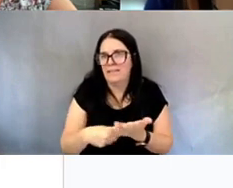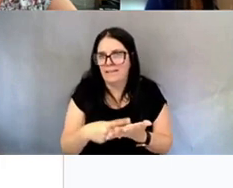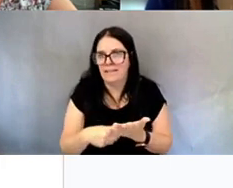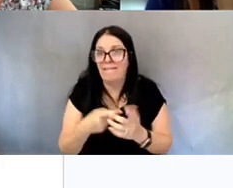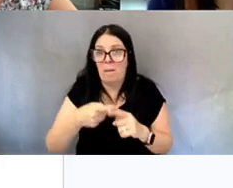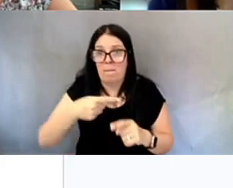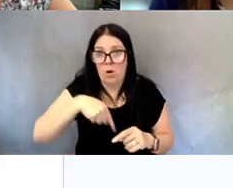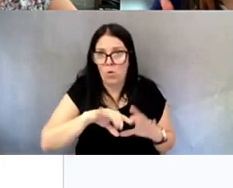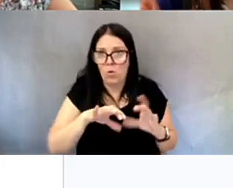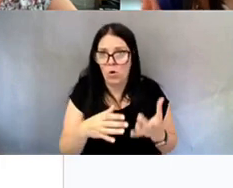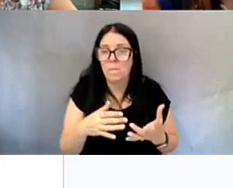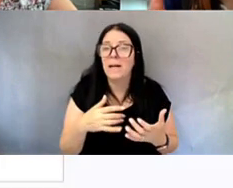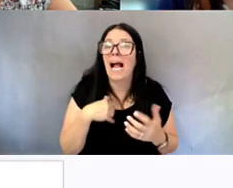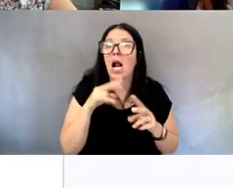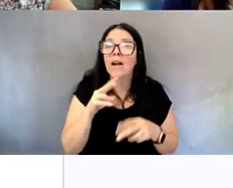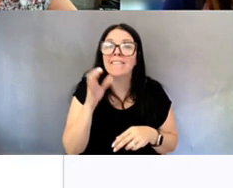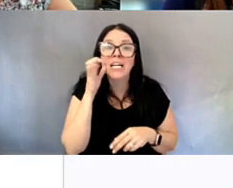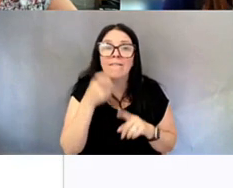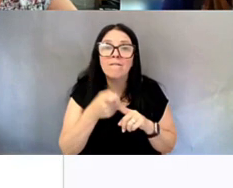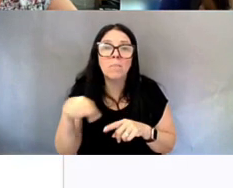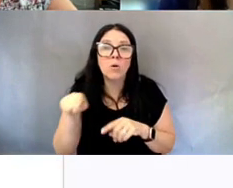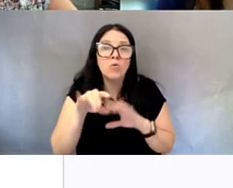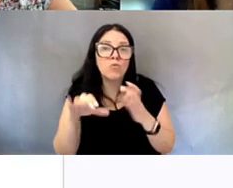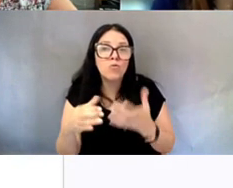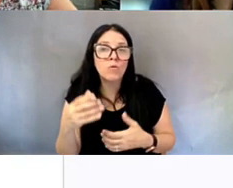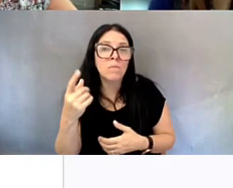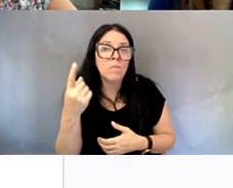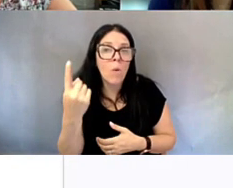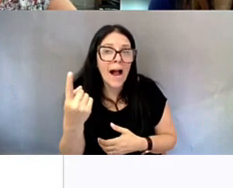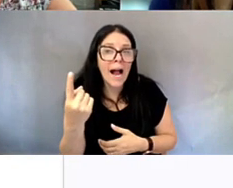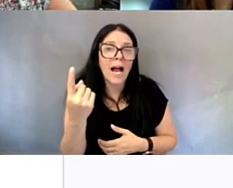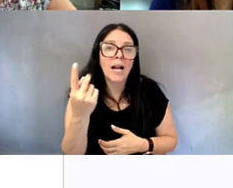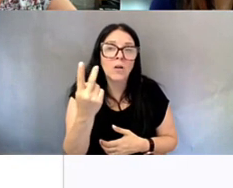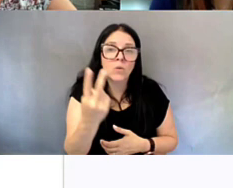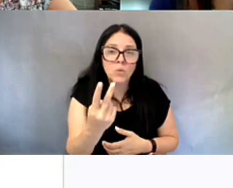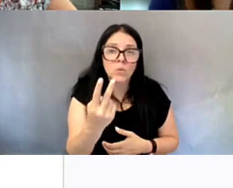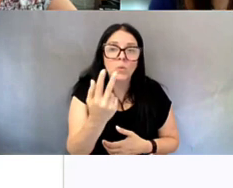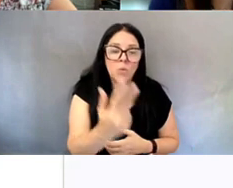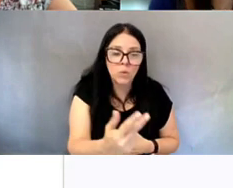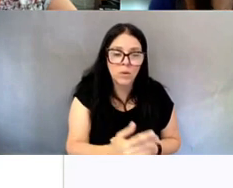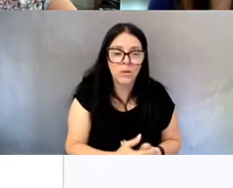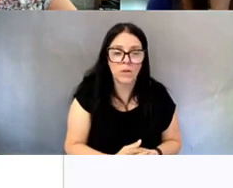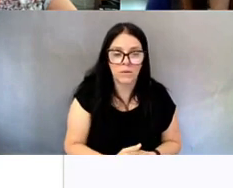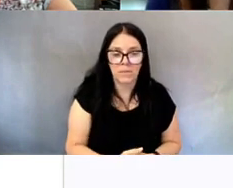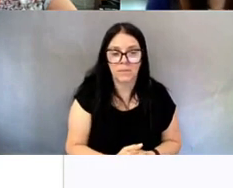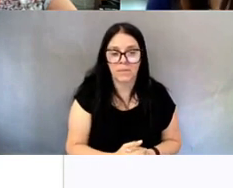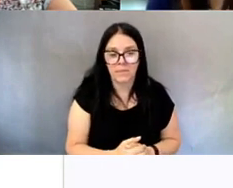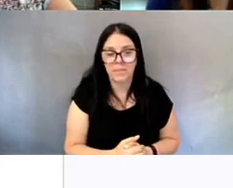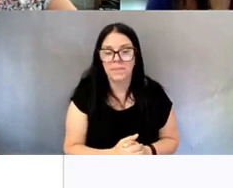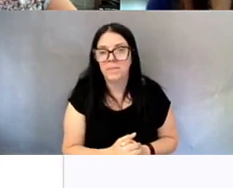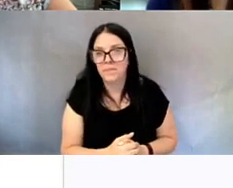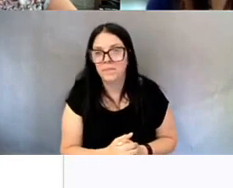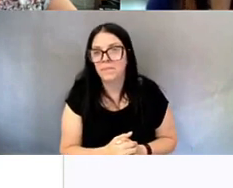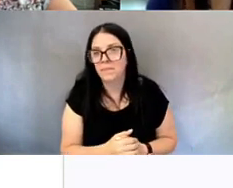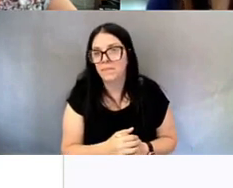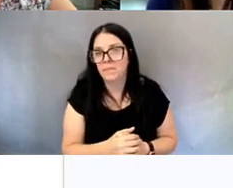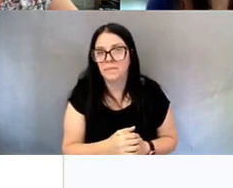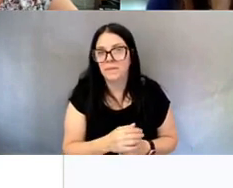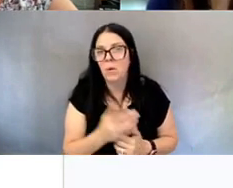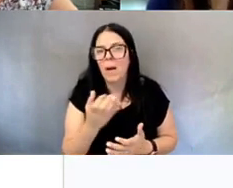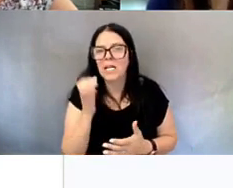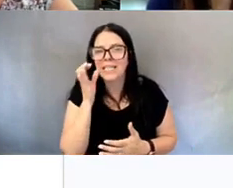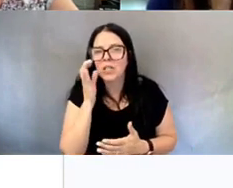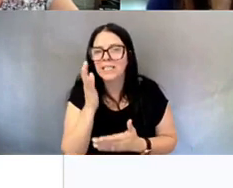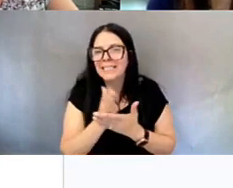main room. I look forward to hearing from somebody, one of the presenters from Breakout Room 1, some 2 to 3 key things